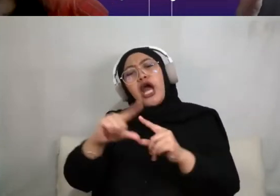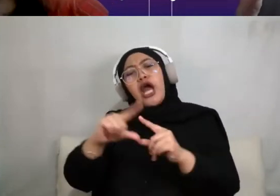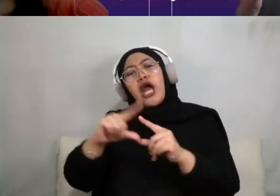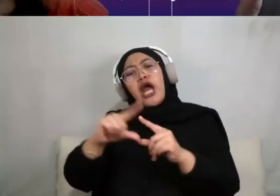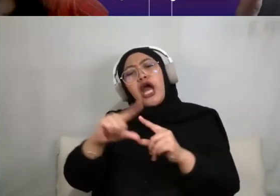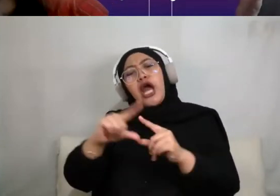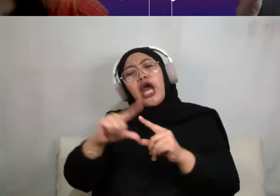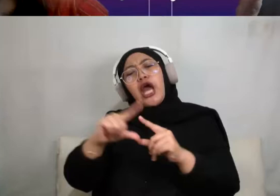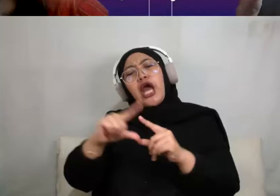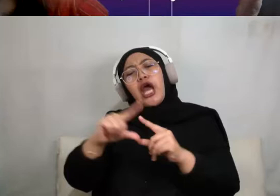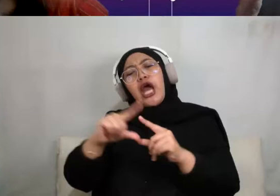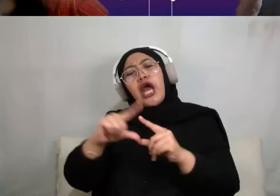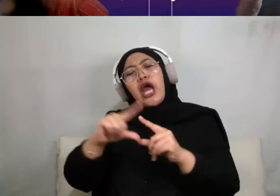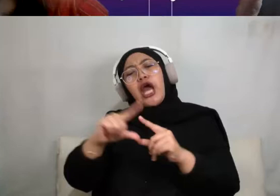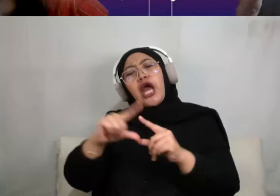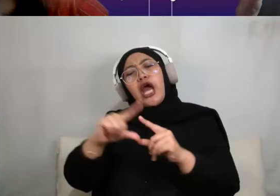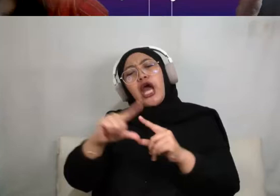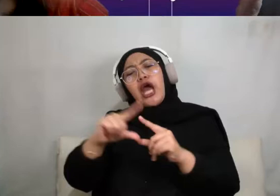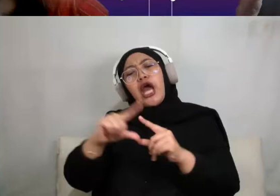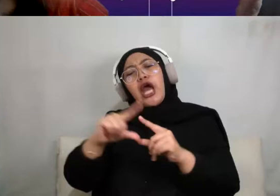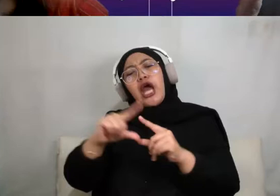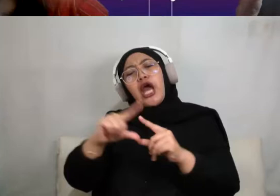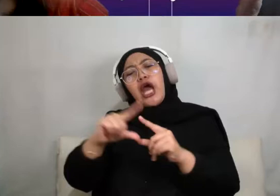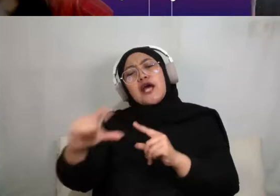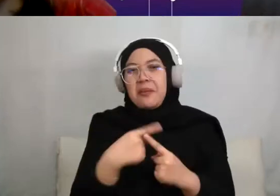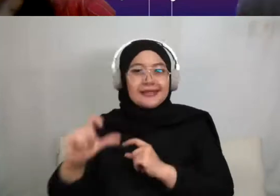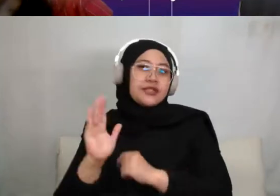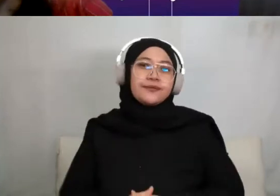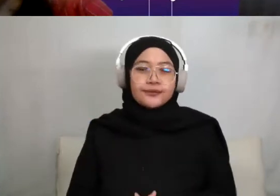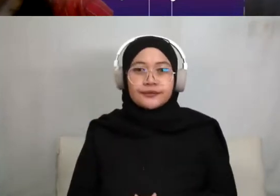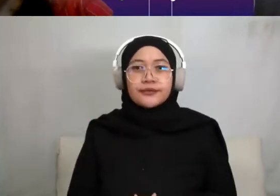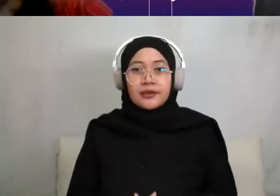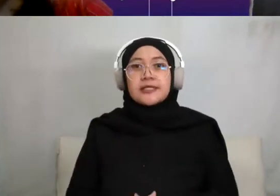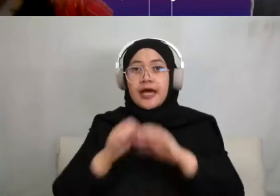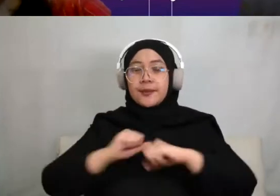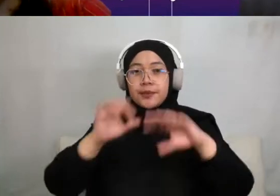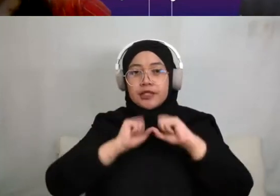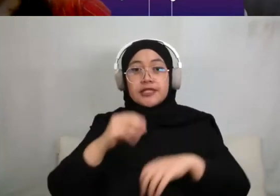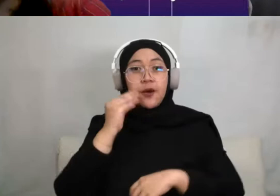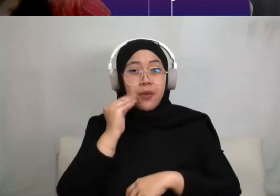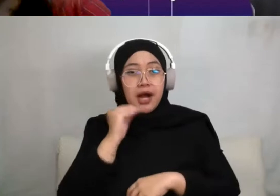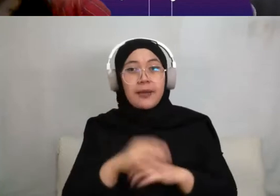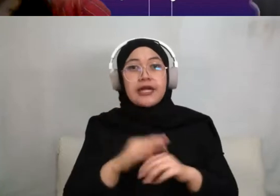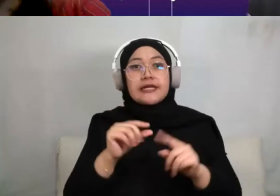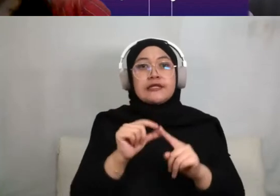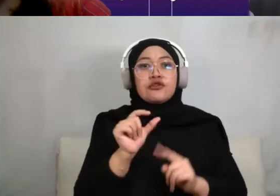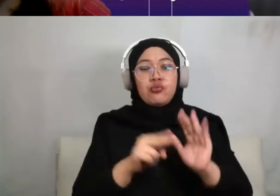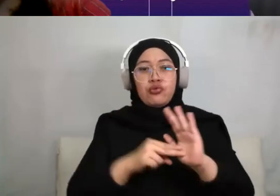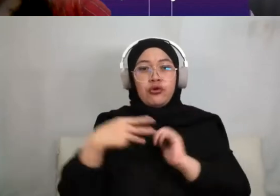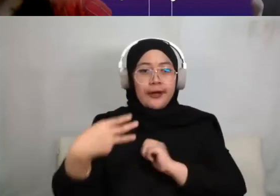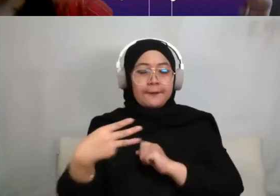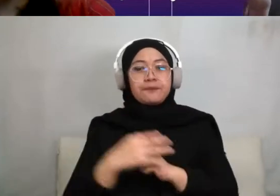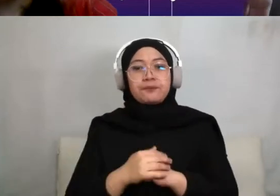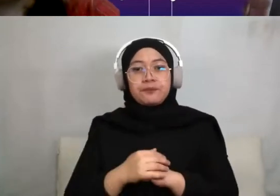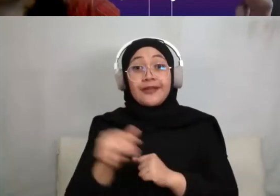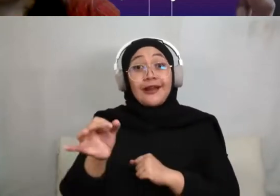higher passenger fares for AC buses. I'll explain you one case study which we have experienced in Pune in India.